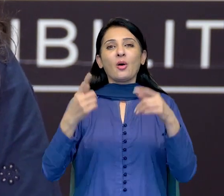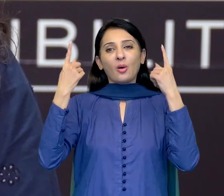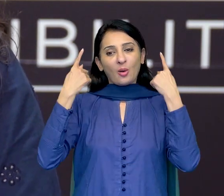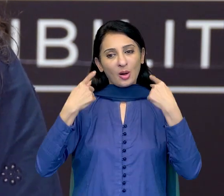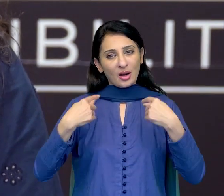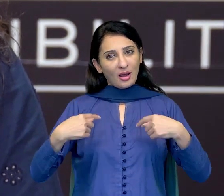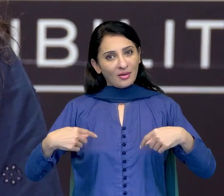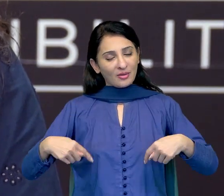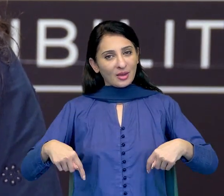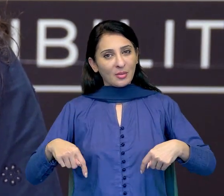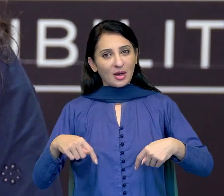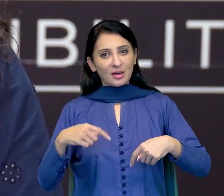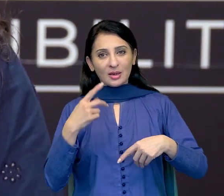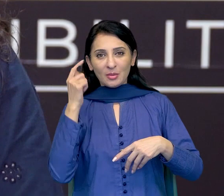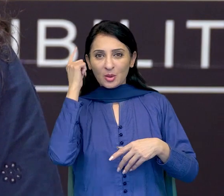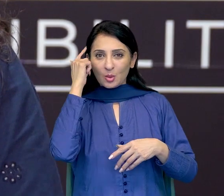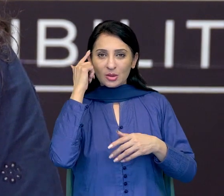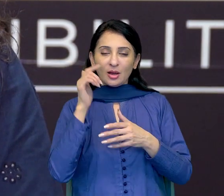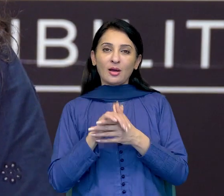about life and